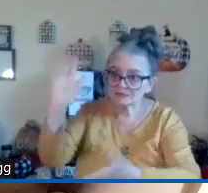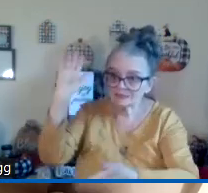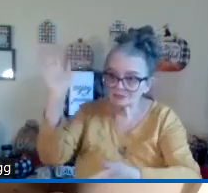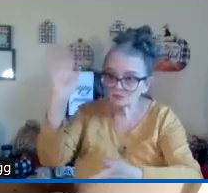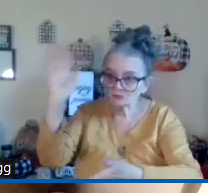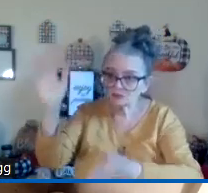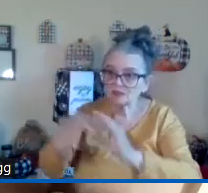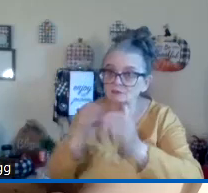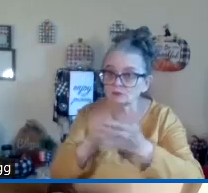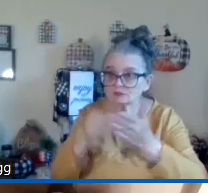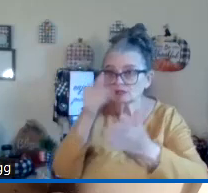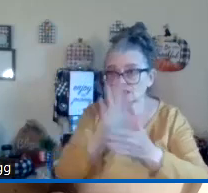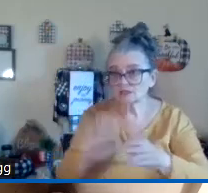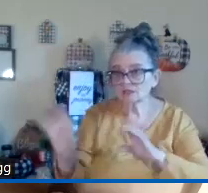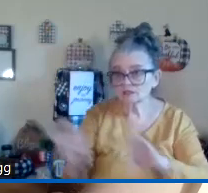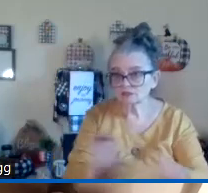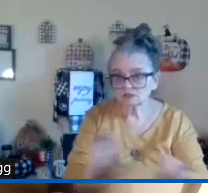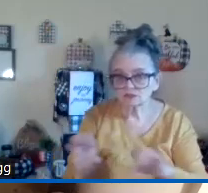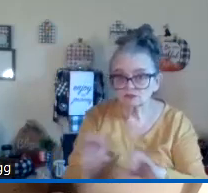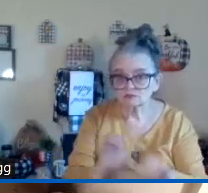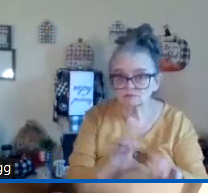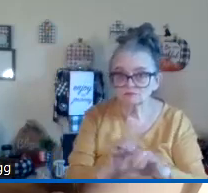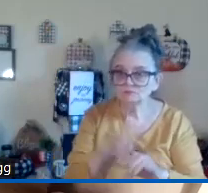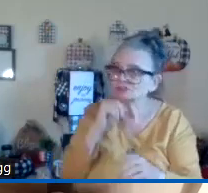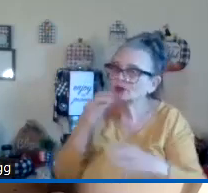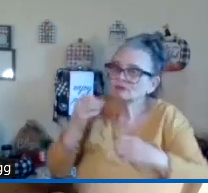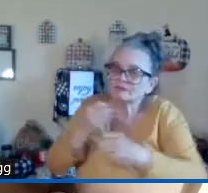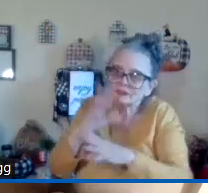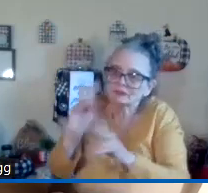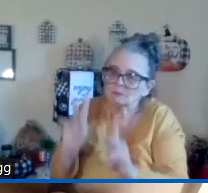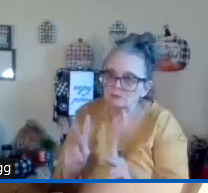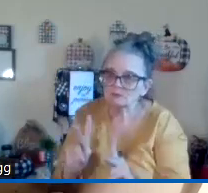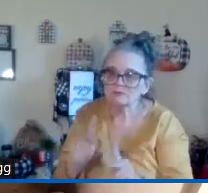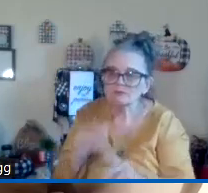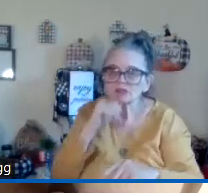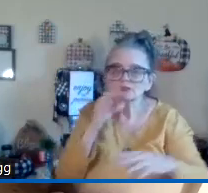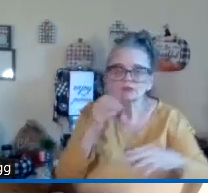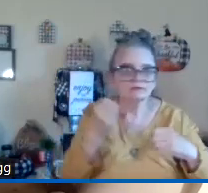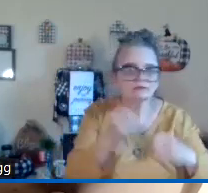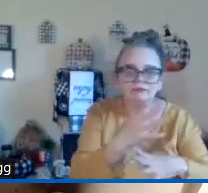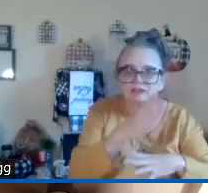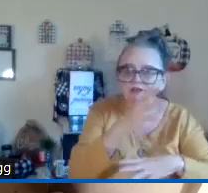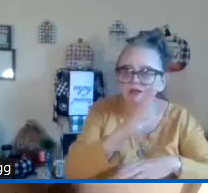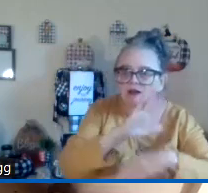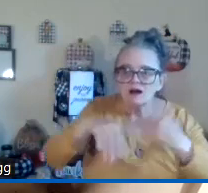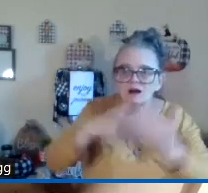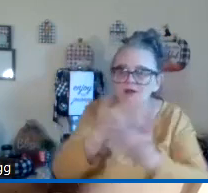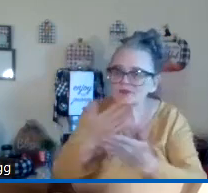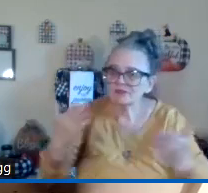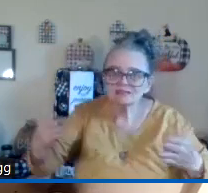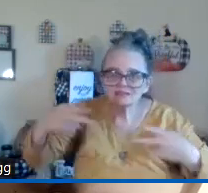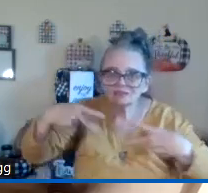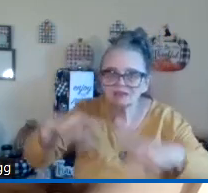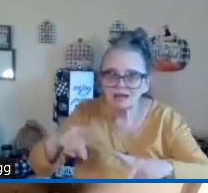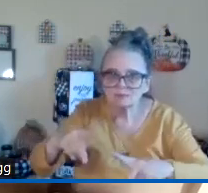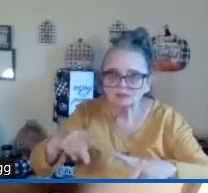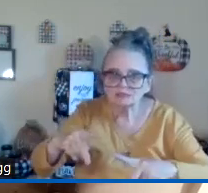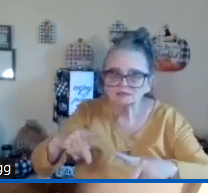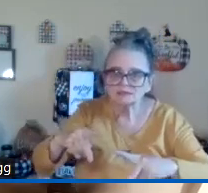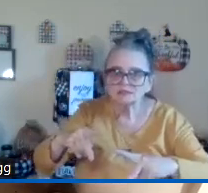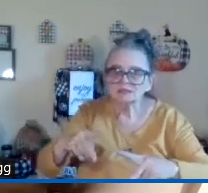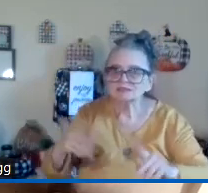And if we give to the poor, then you will not want. I've seen people in the